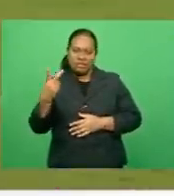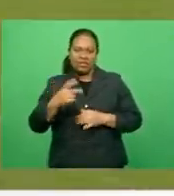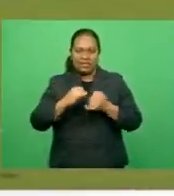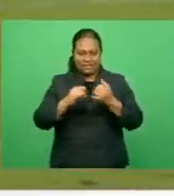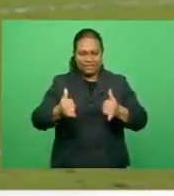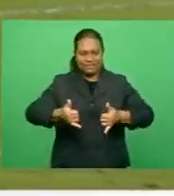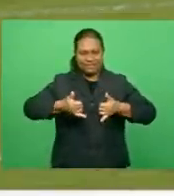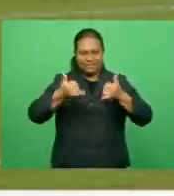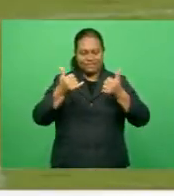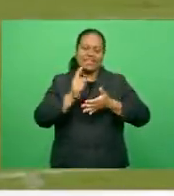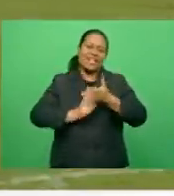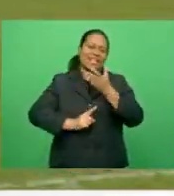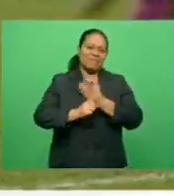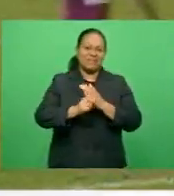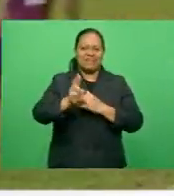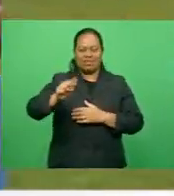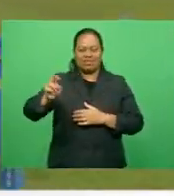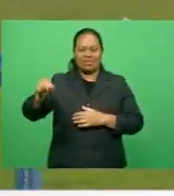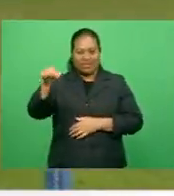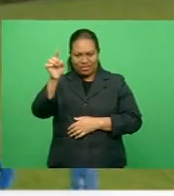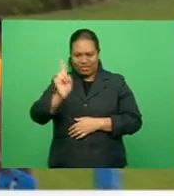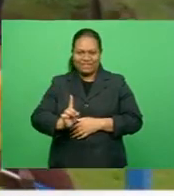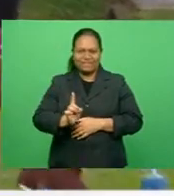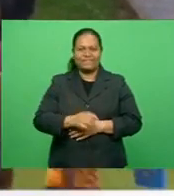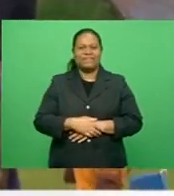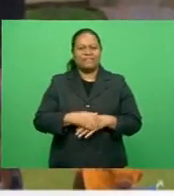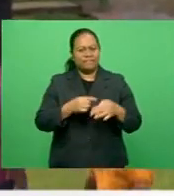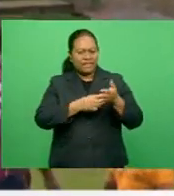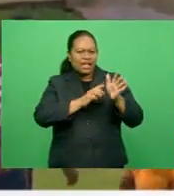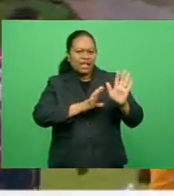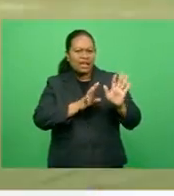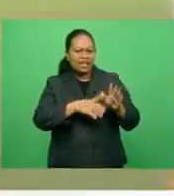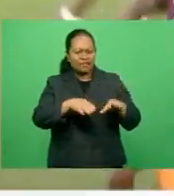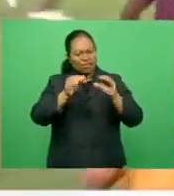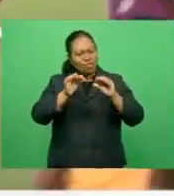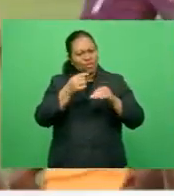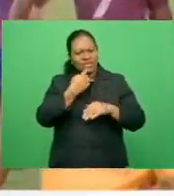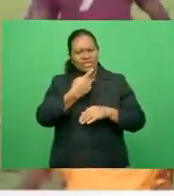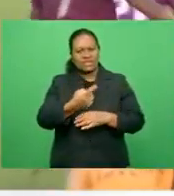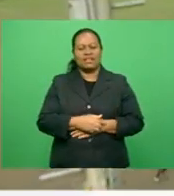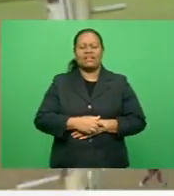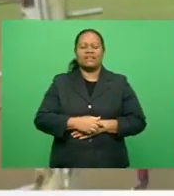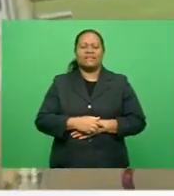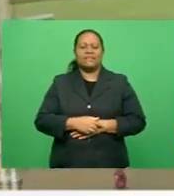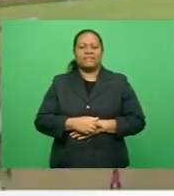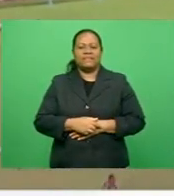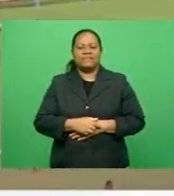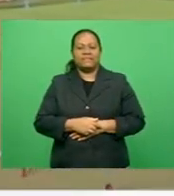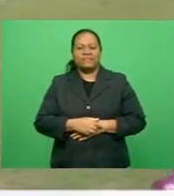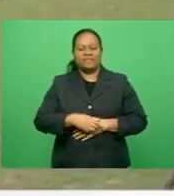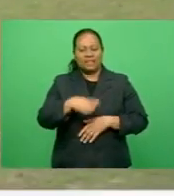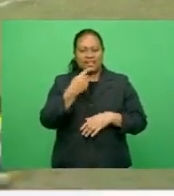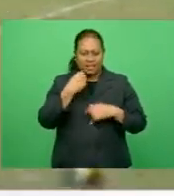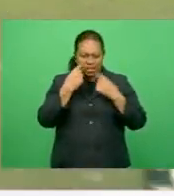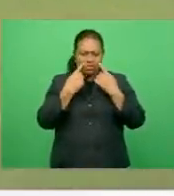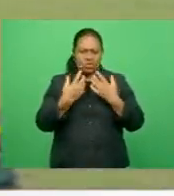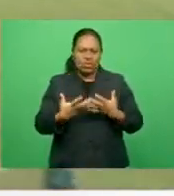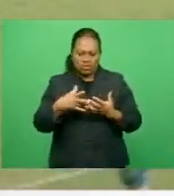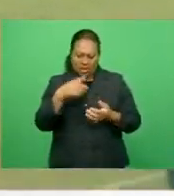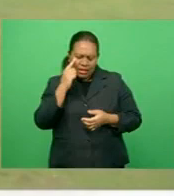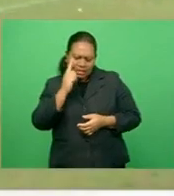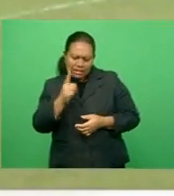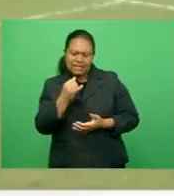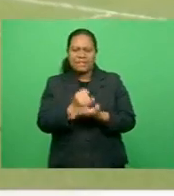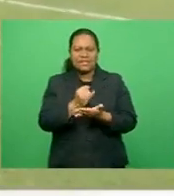clash at Ratutakbo Park in Nosori today. TAILEVU head coach Samisoni Mbaike Tonga says they rectified their mistakes